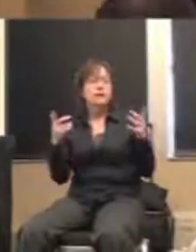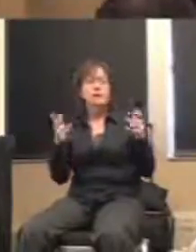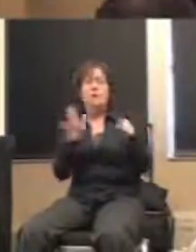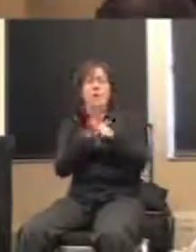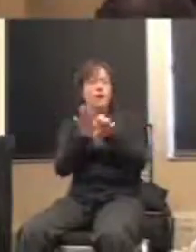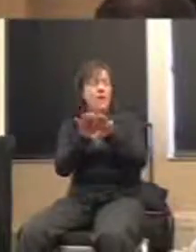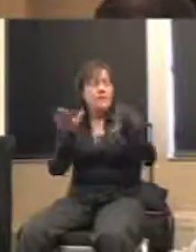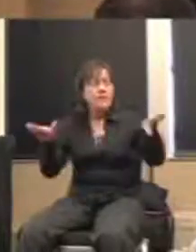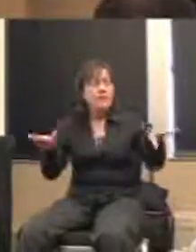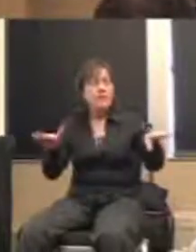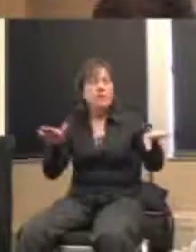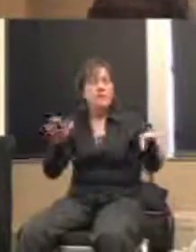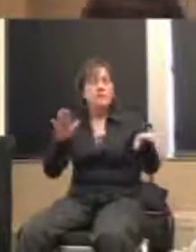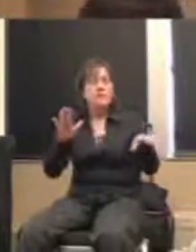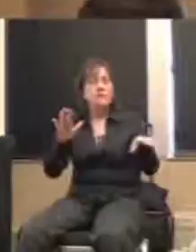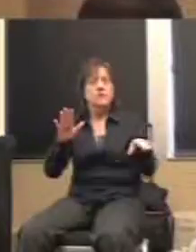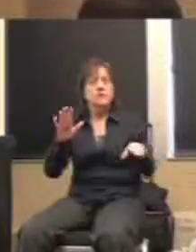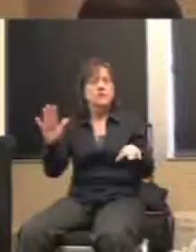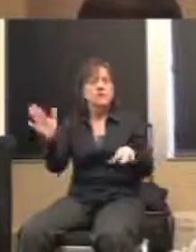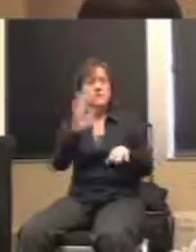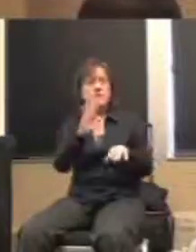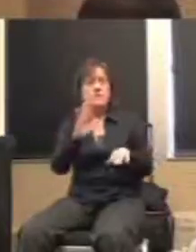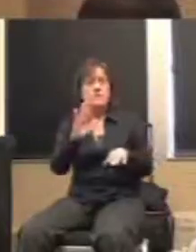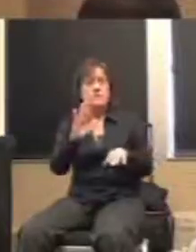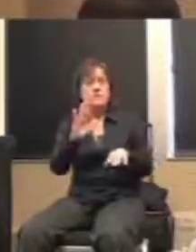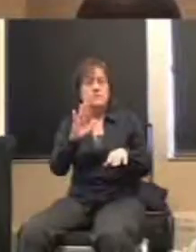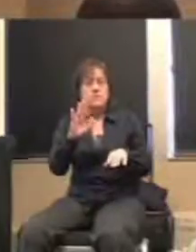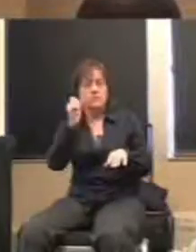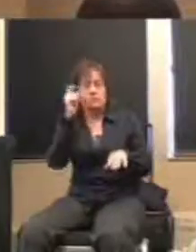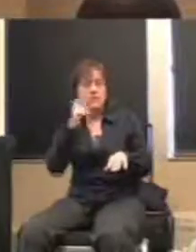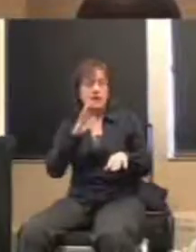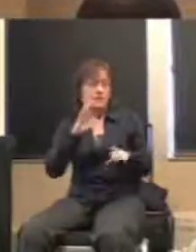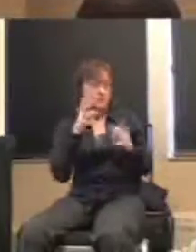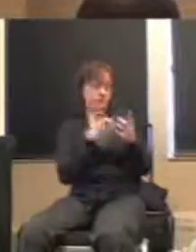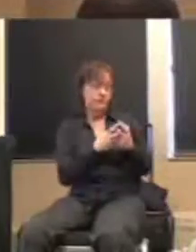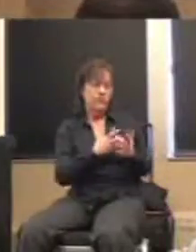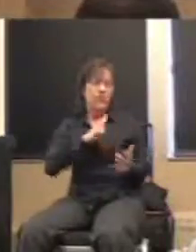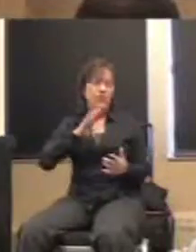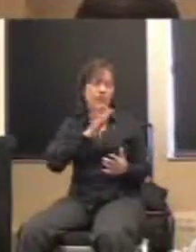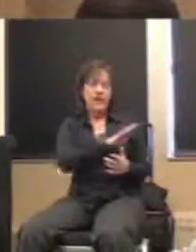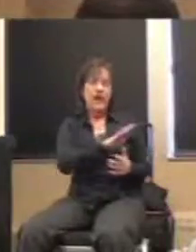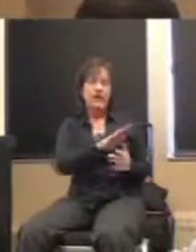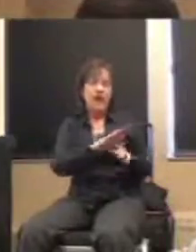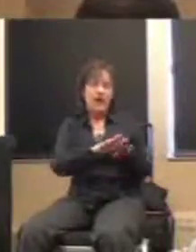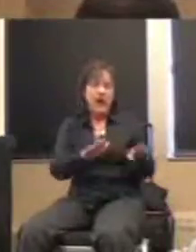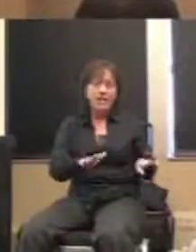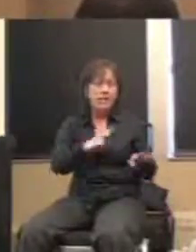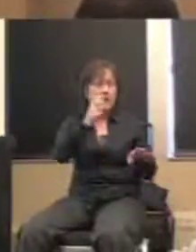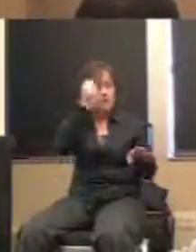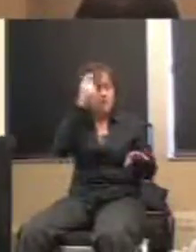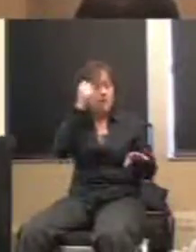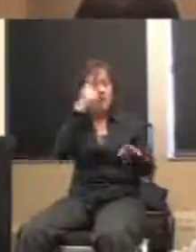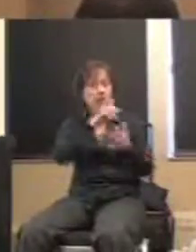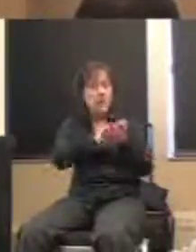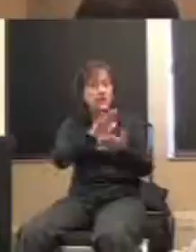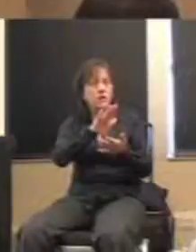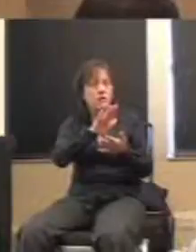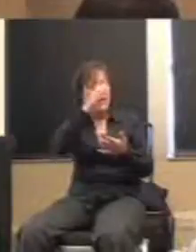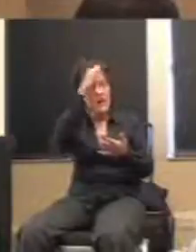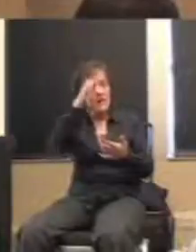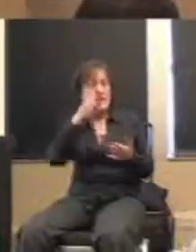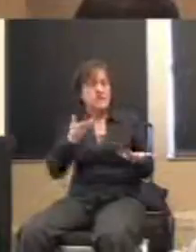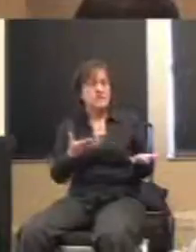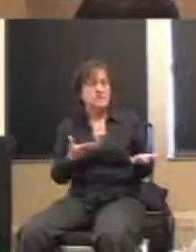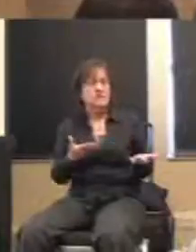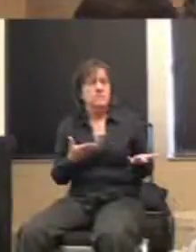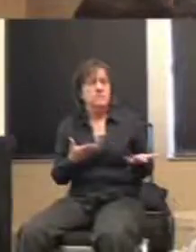level of your own, their level of abstraction and ability to understand an abstract concept. So phase